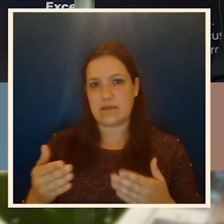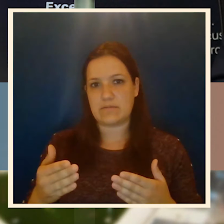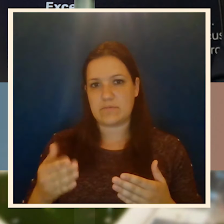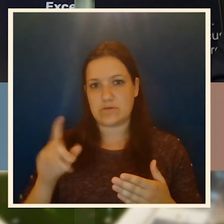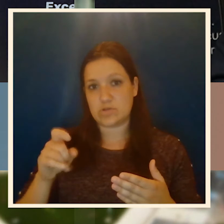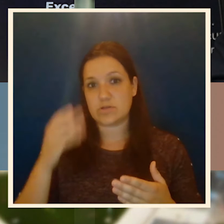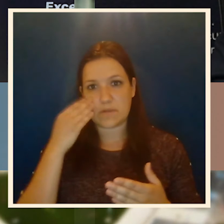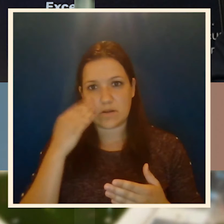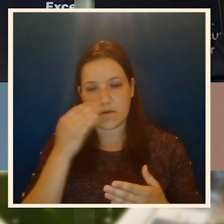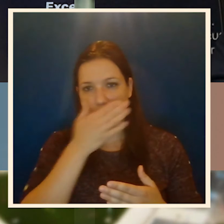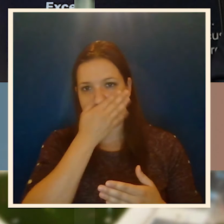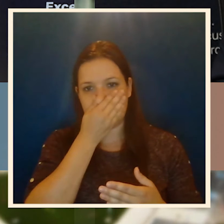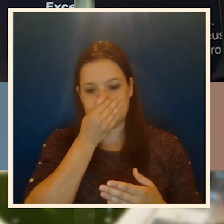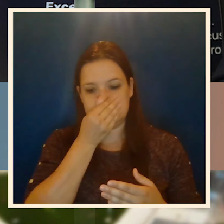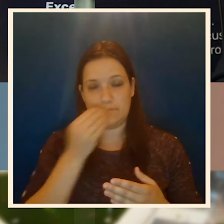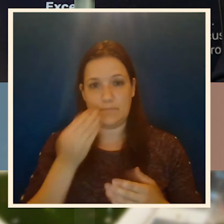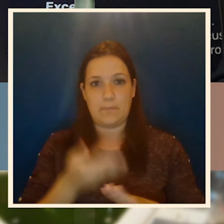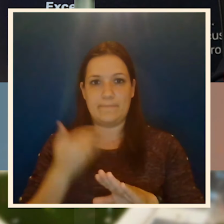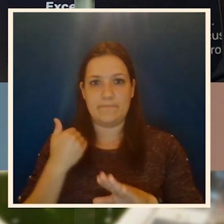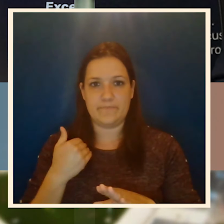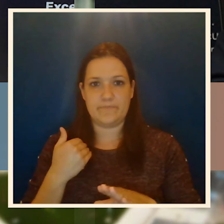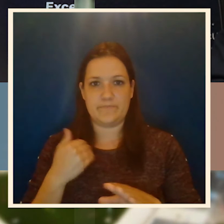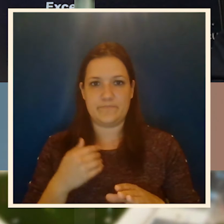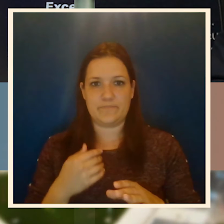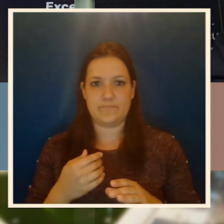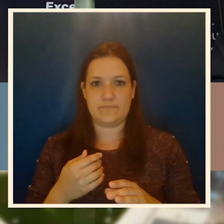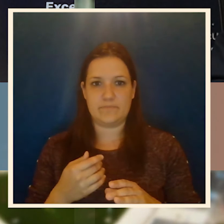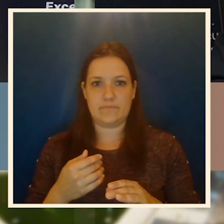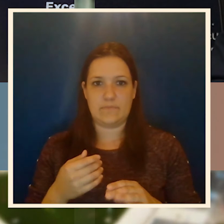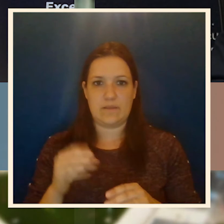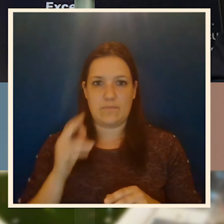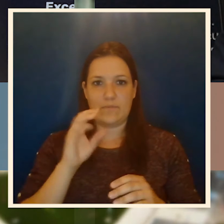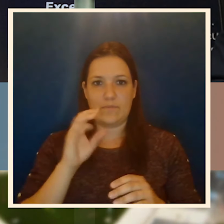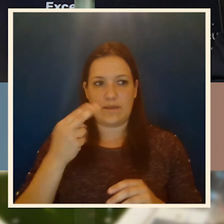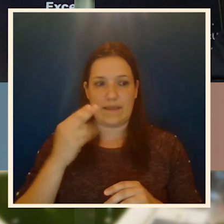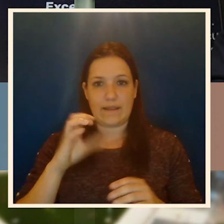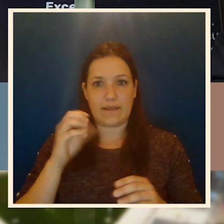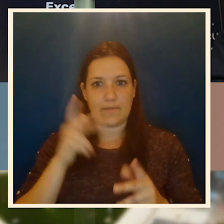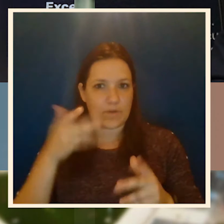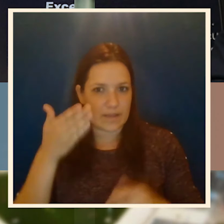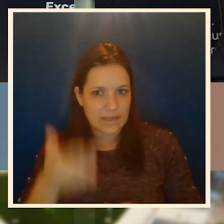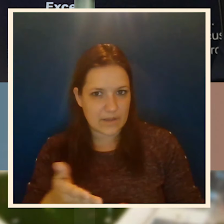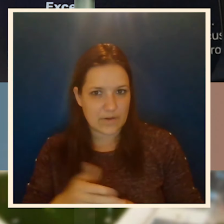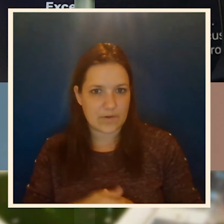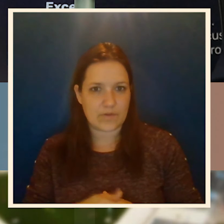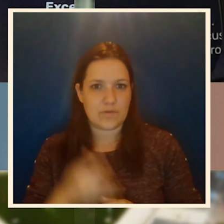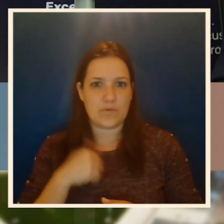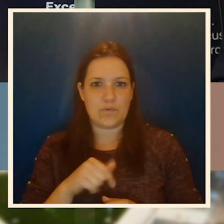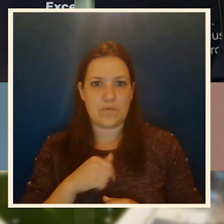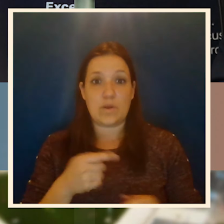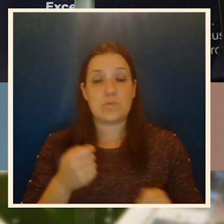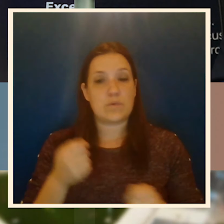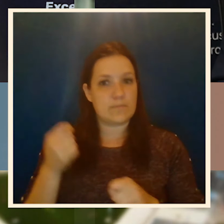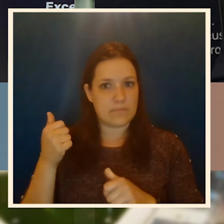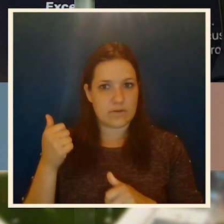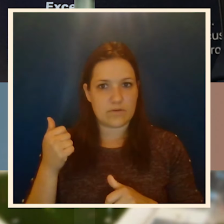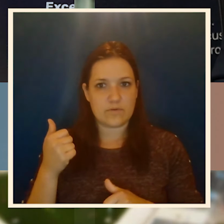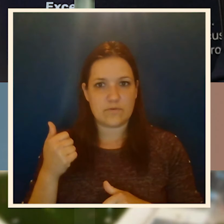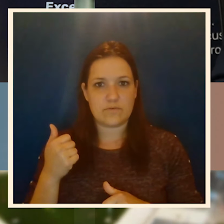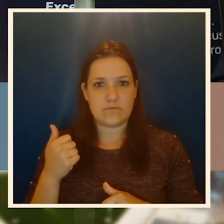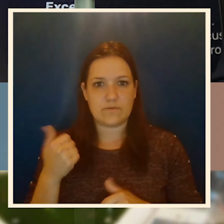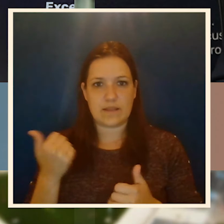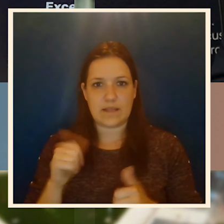should have been known before they striped it and put the handicap parking in there. We've pretty much removed, you